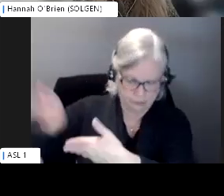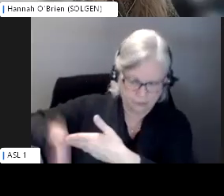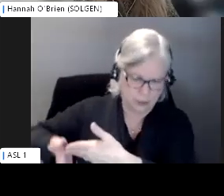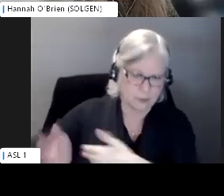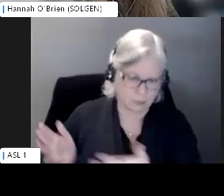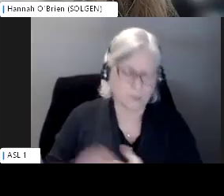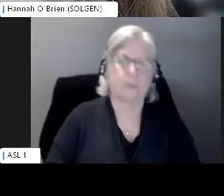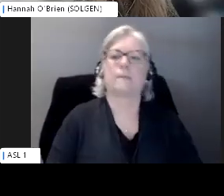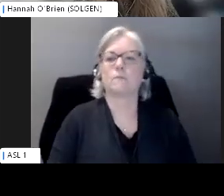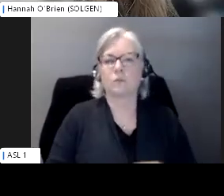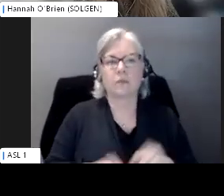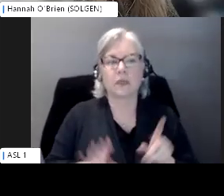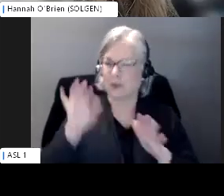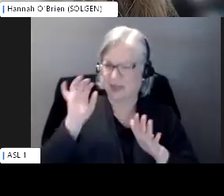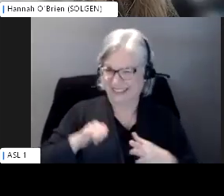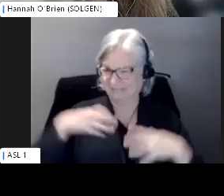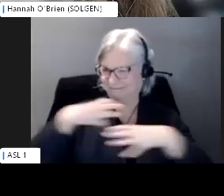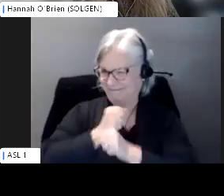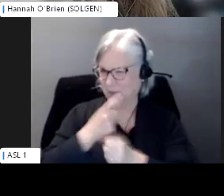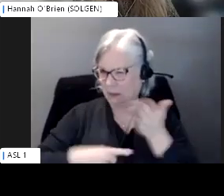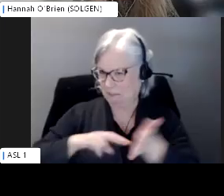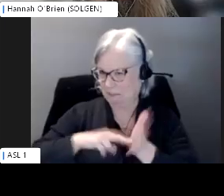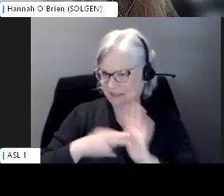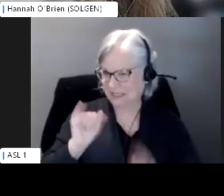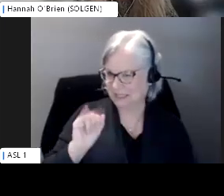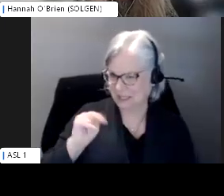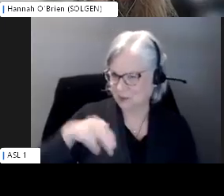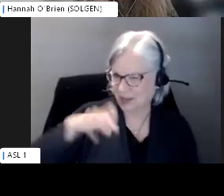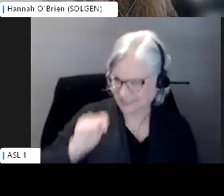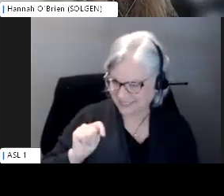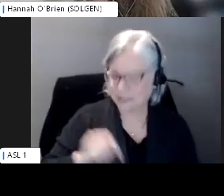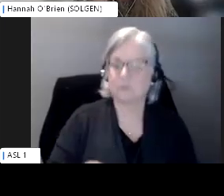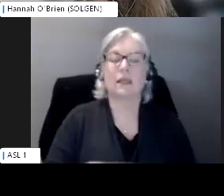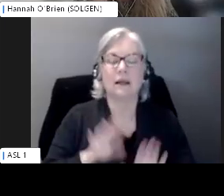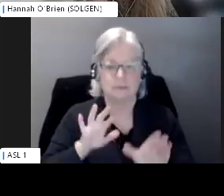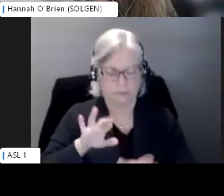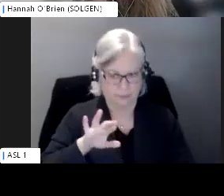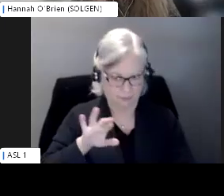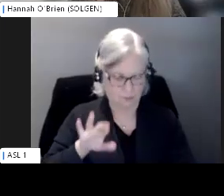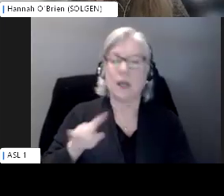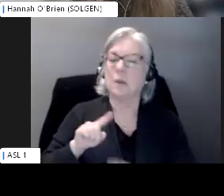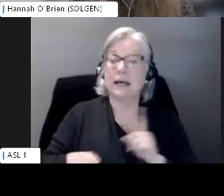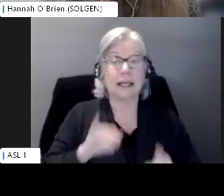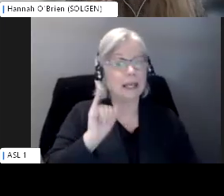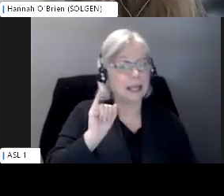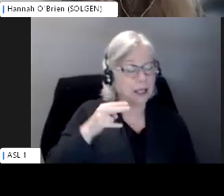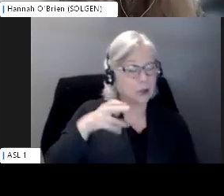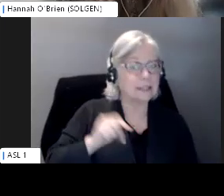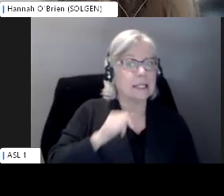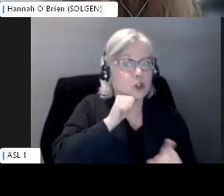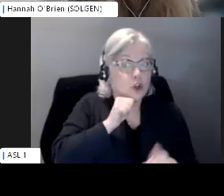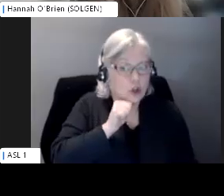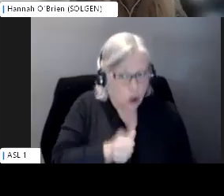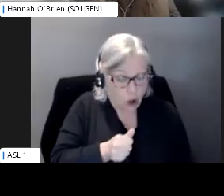bit of information about what an inquest is. And now I'll just briefly note what an inquest is not. Inquests are explicitly